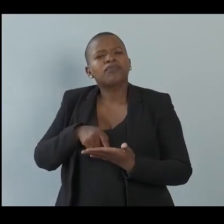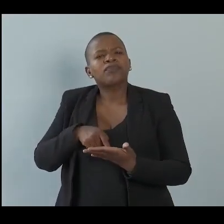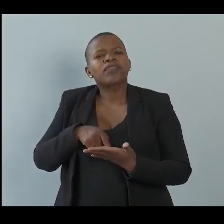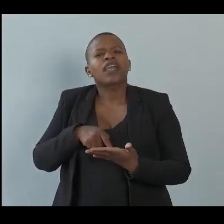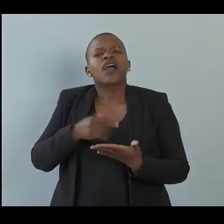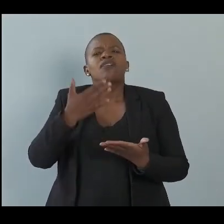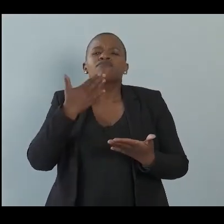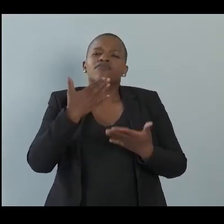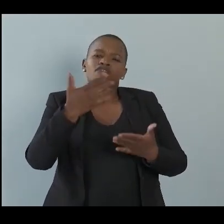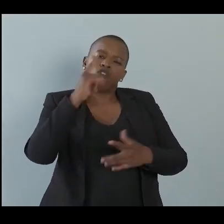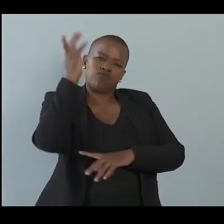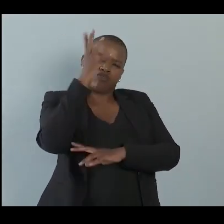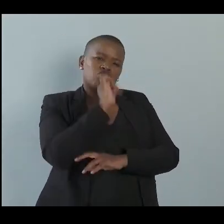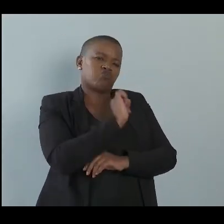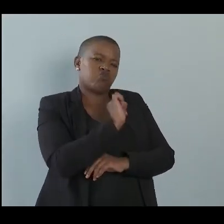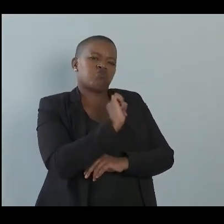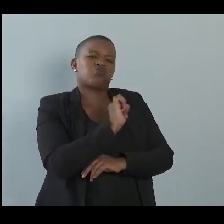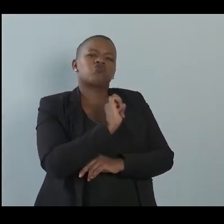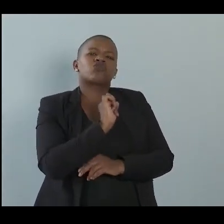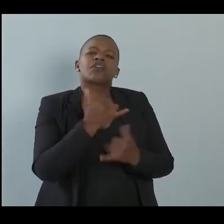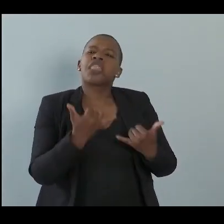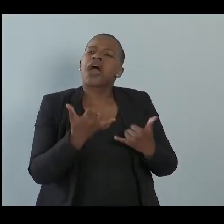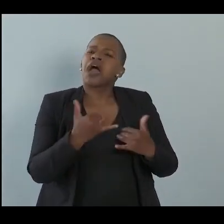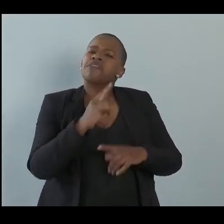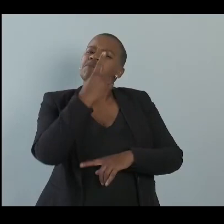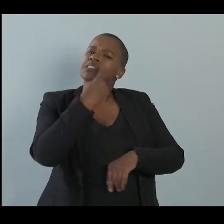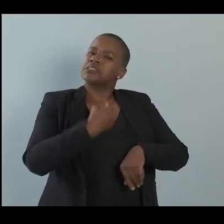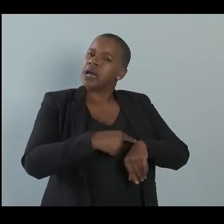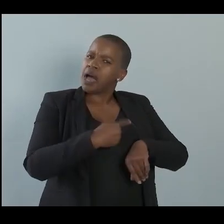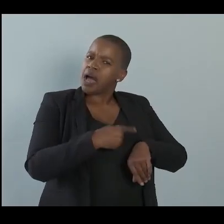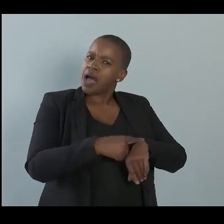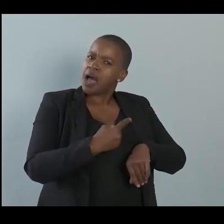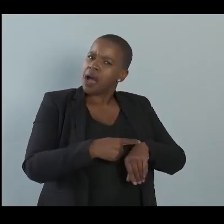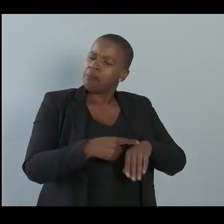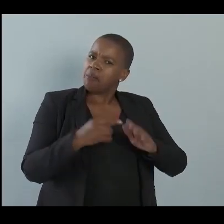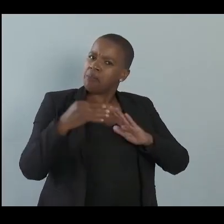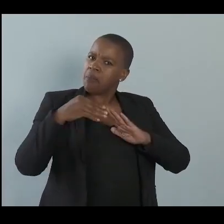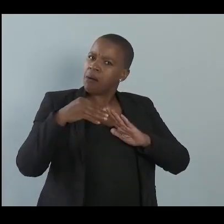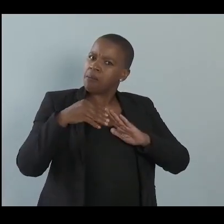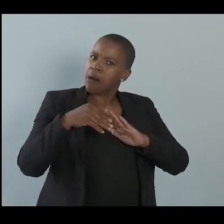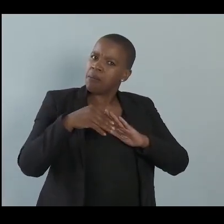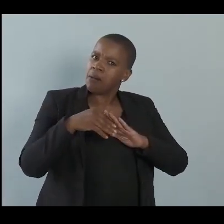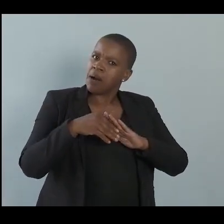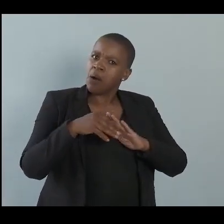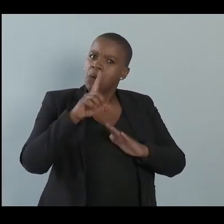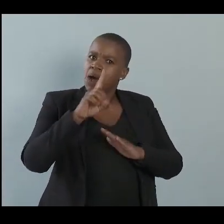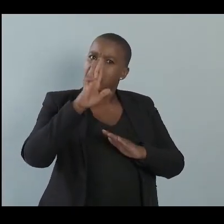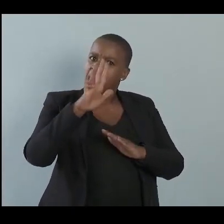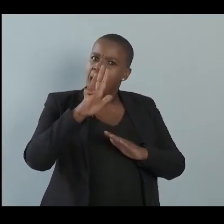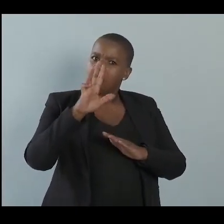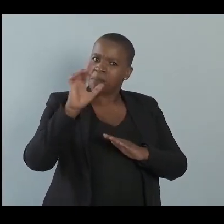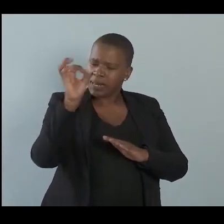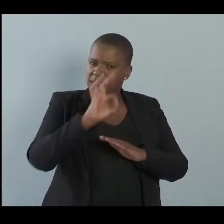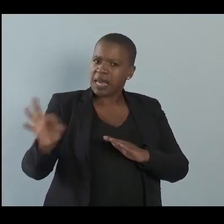presentation. Netstar's operating margin for the first time ever has declined to single digits at 9.9%. Is this not just a